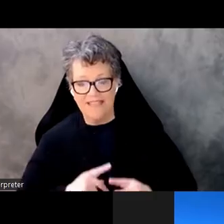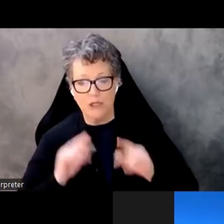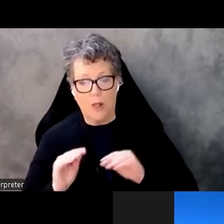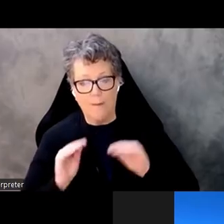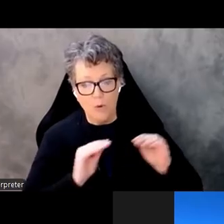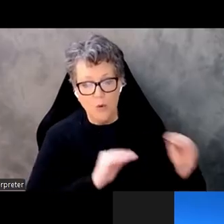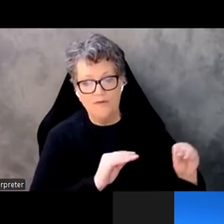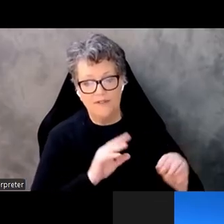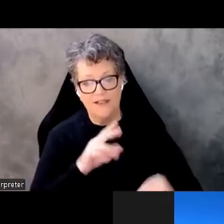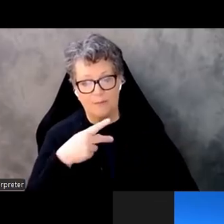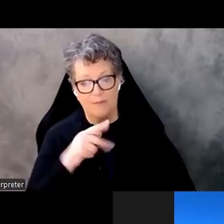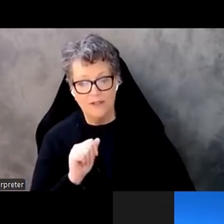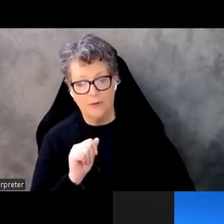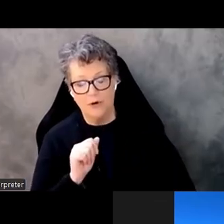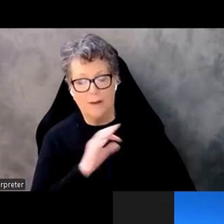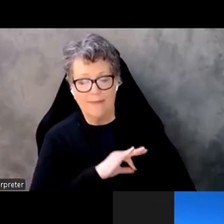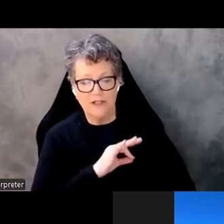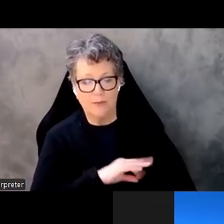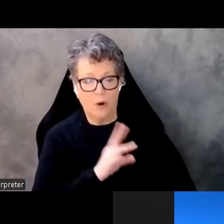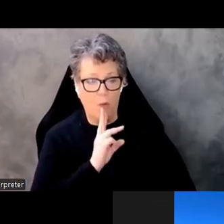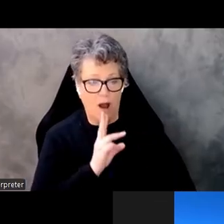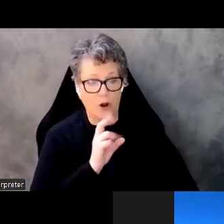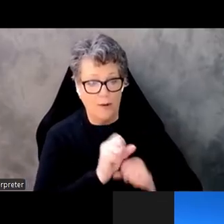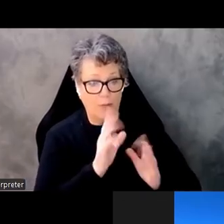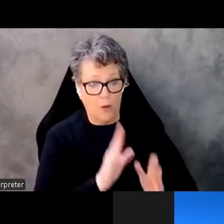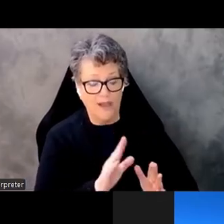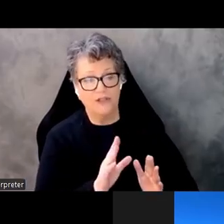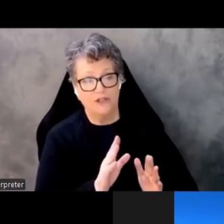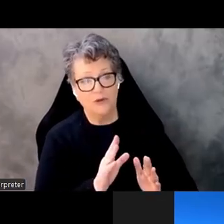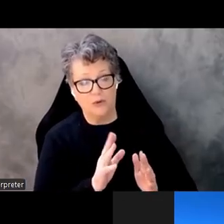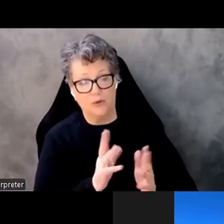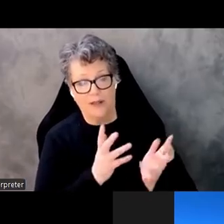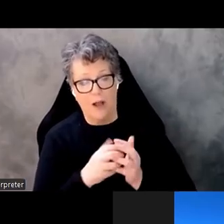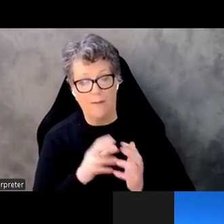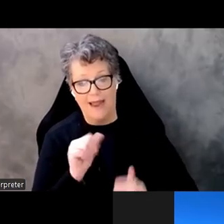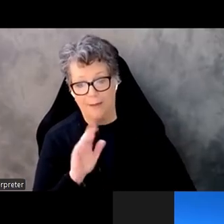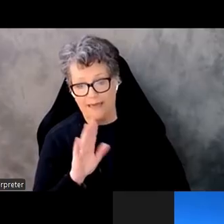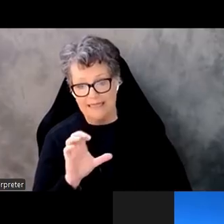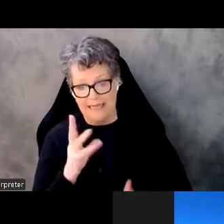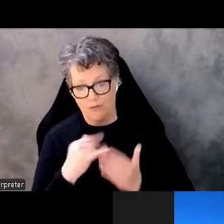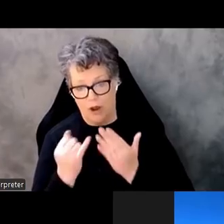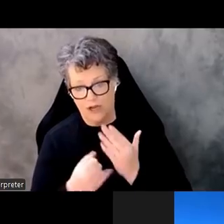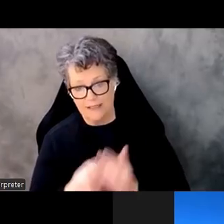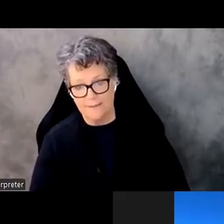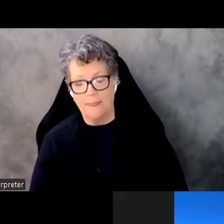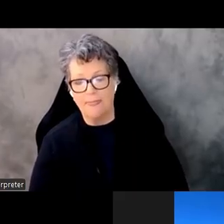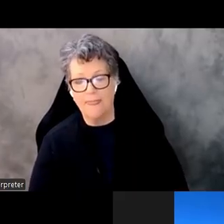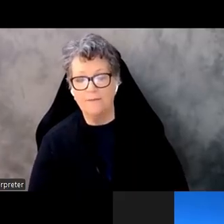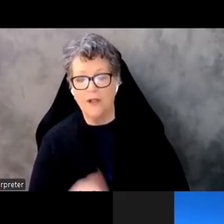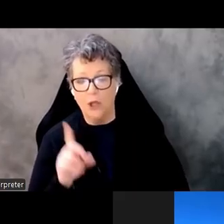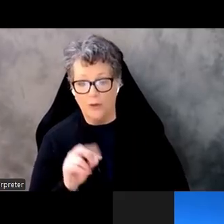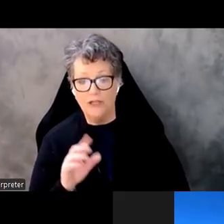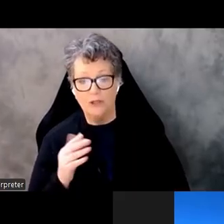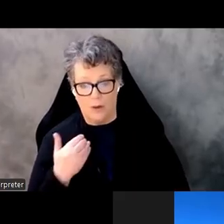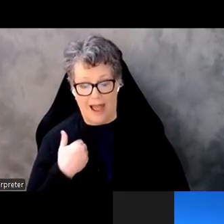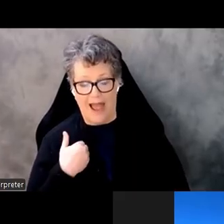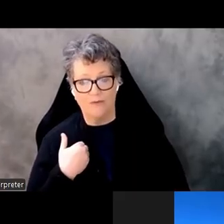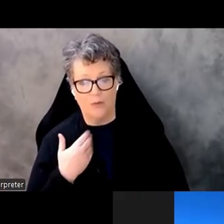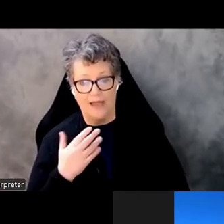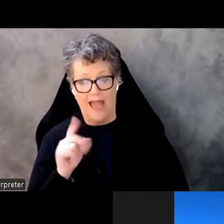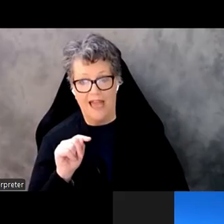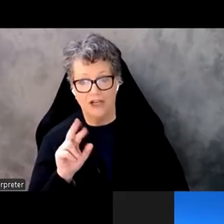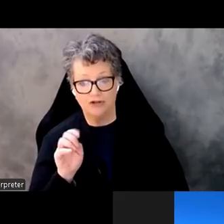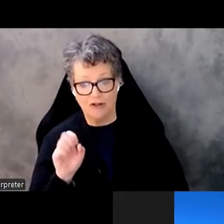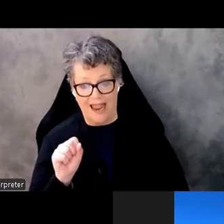of Pittsburgh Water employees to accommodate the ABC projects. So we do have, we had trades at